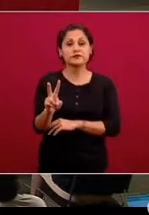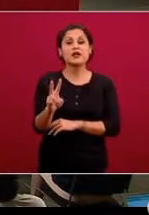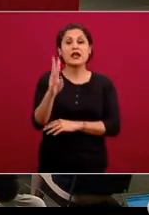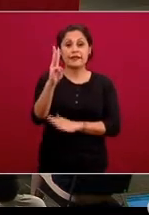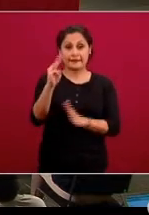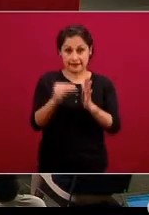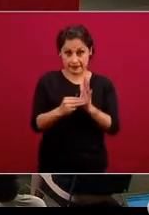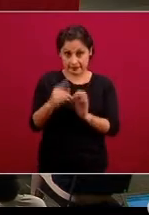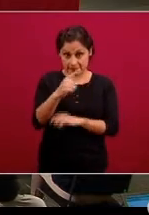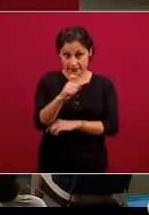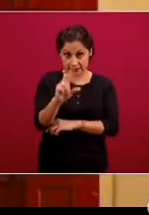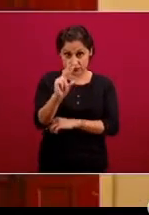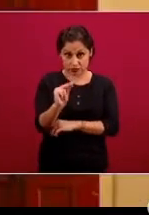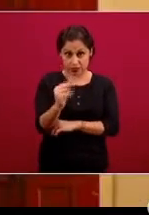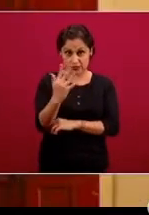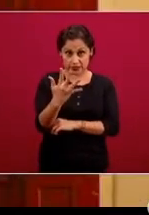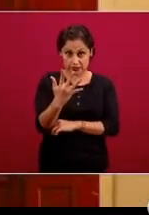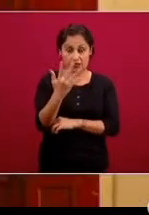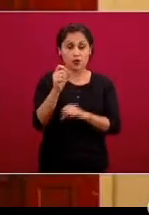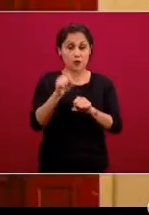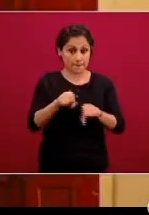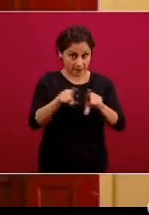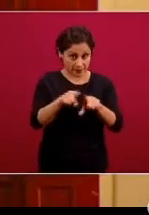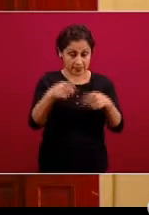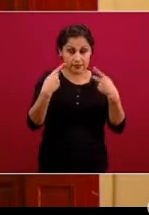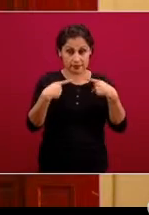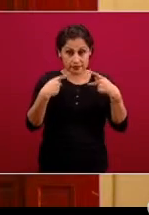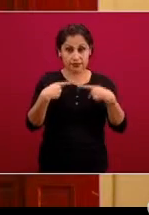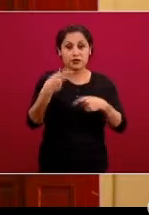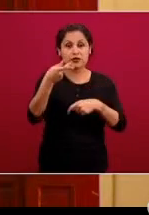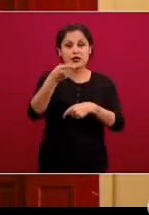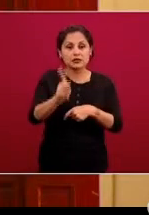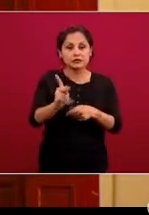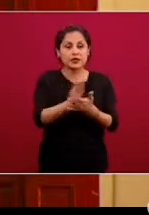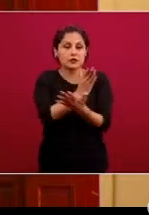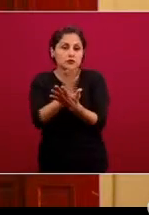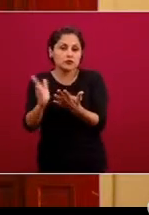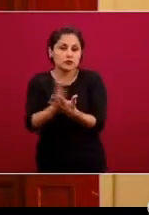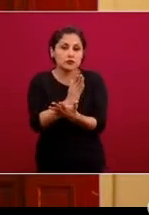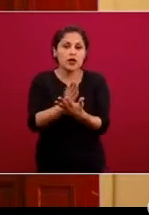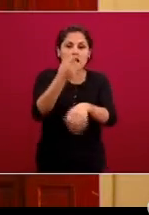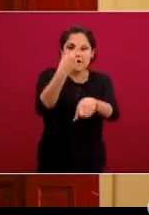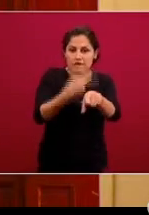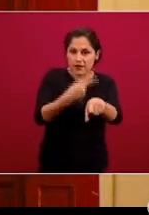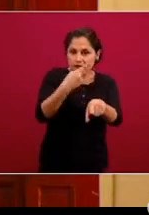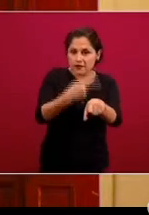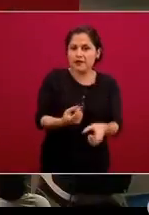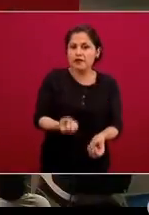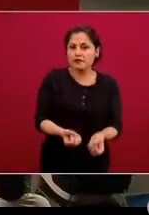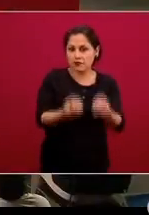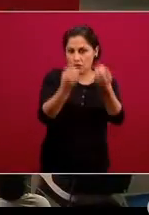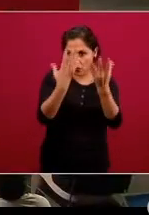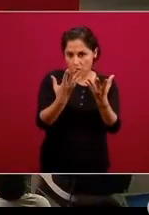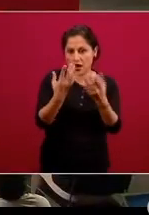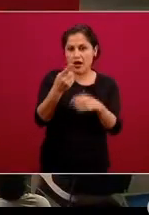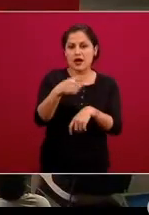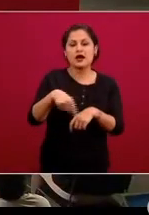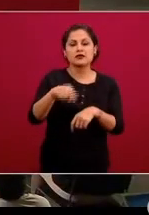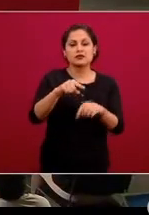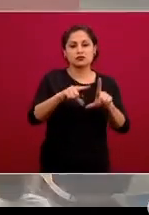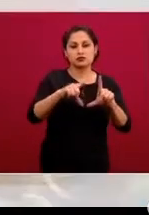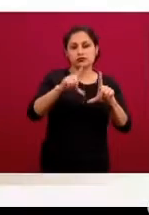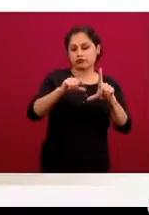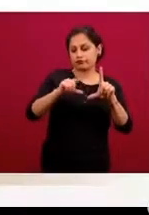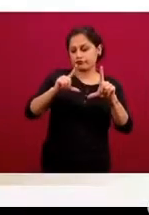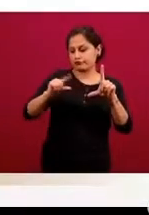Here you can see the number of cases. This helps us to understand the distribution by state. This